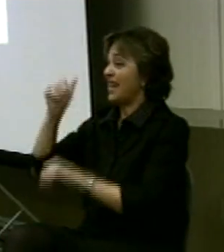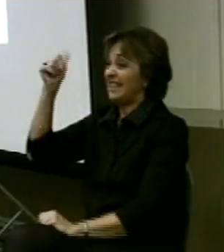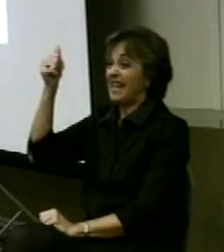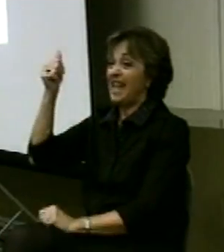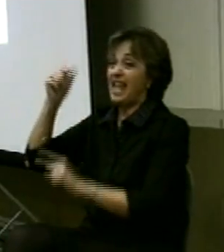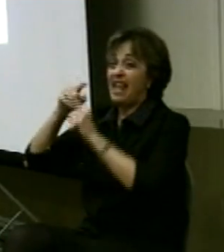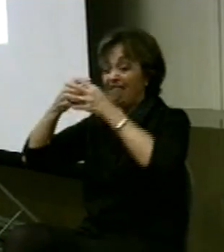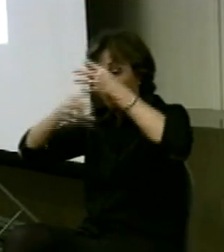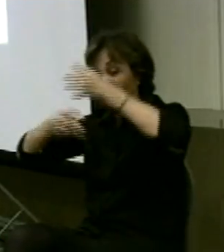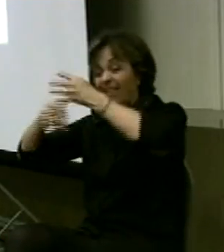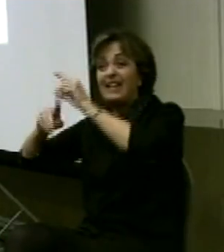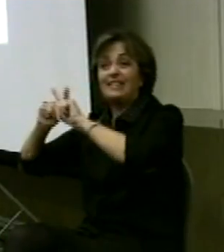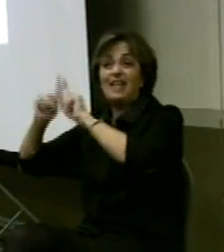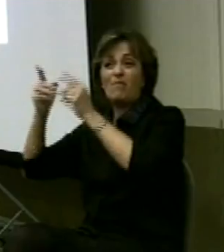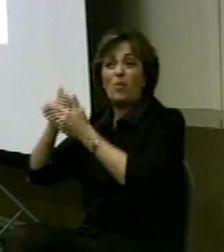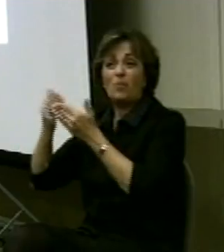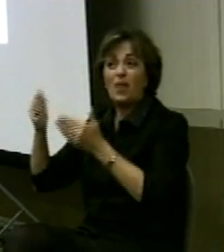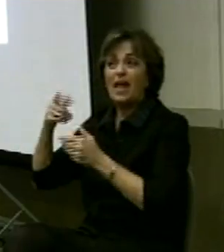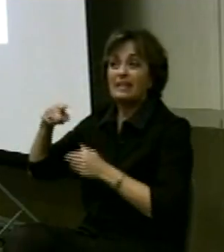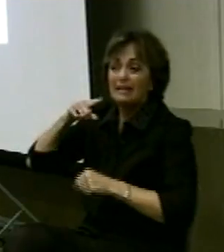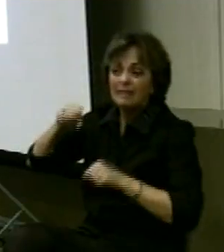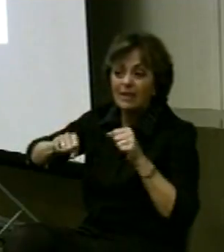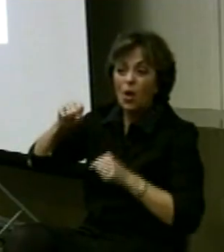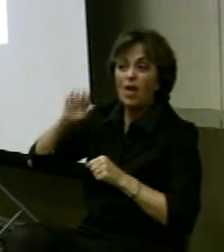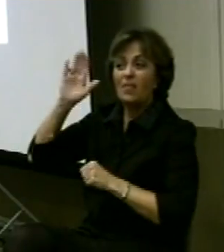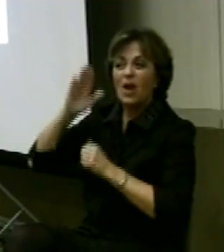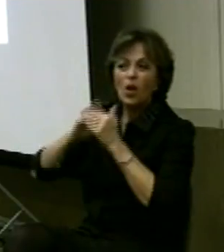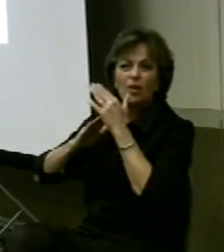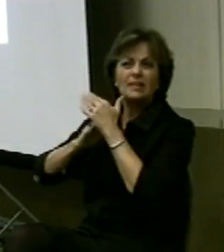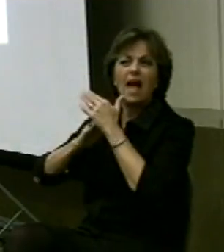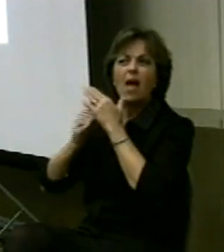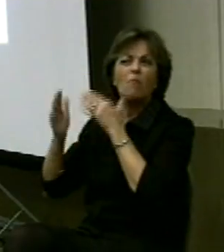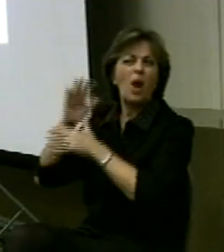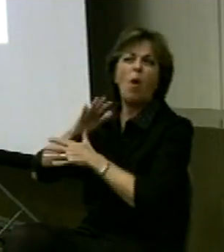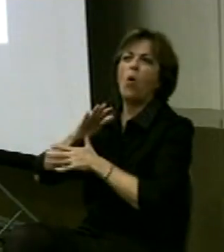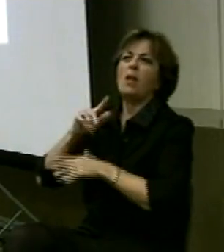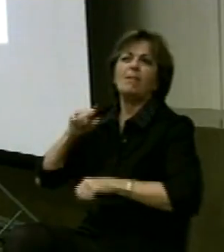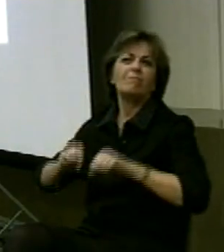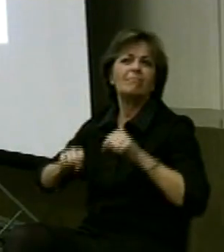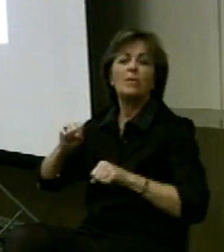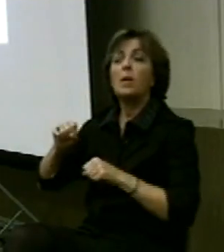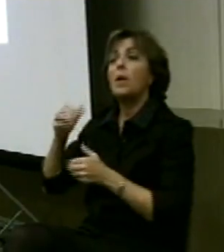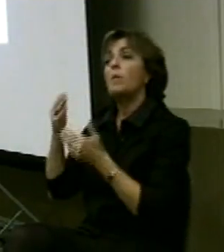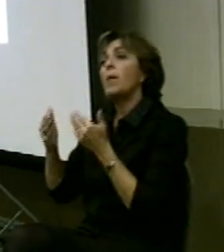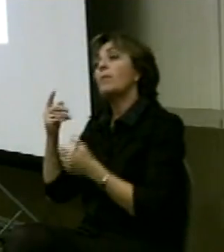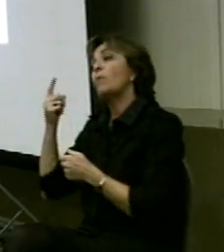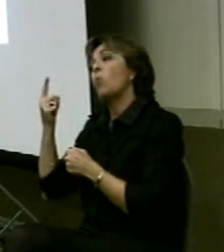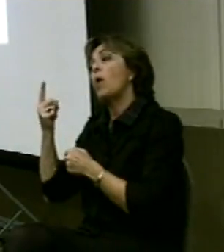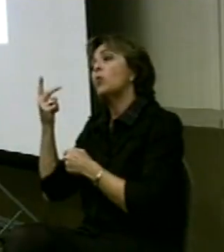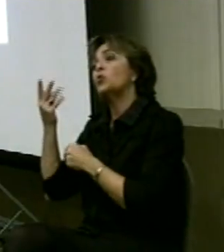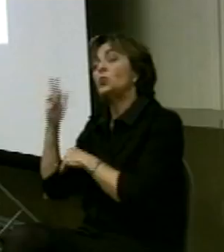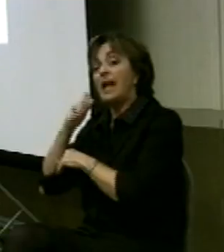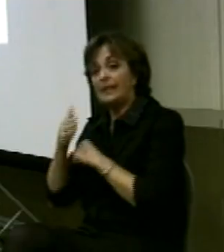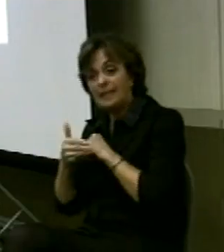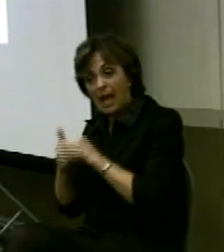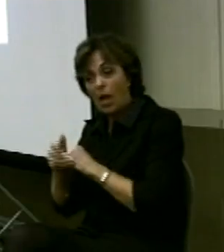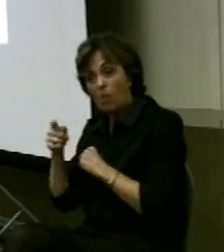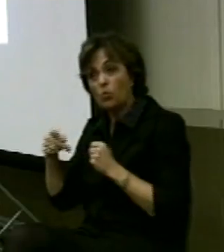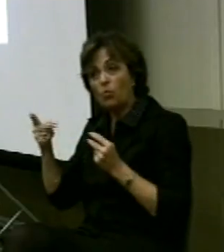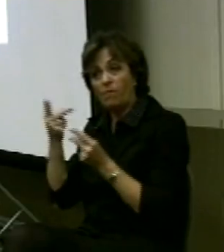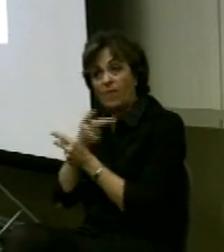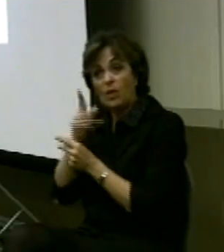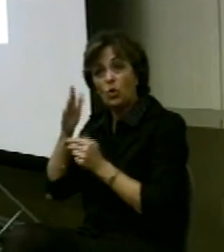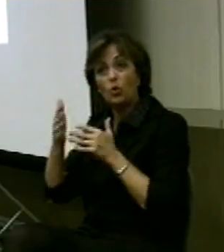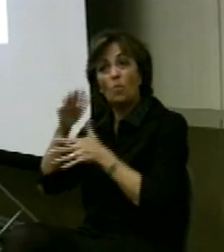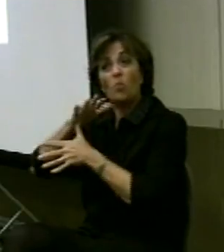things, and nobody's really sure what their top priority is. Well, maybe for a day or 2 to help you figure out what your priority should